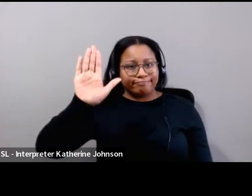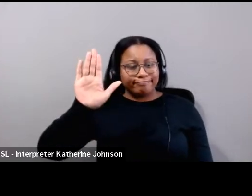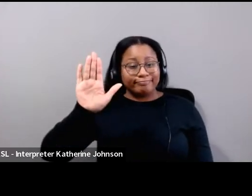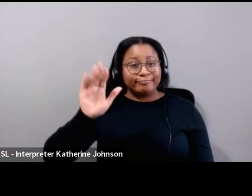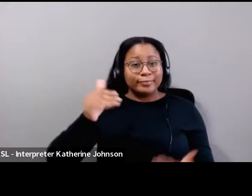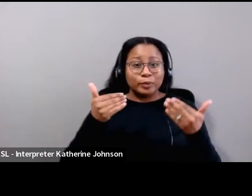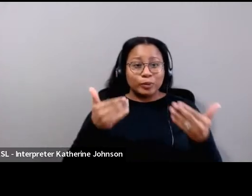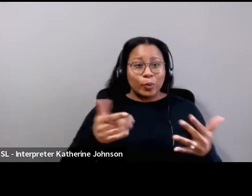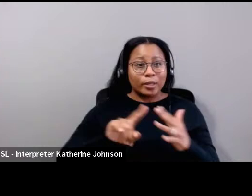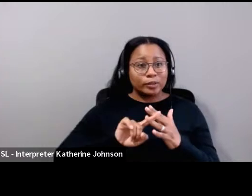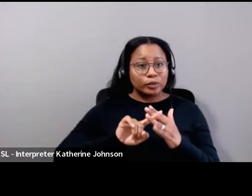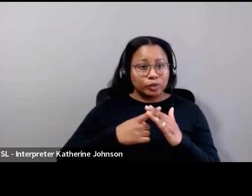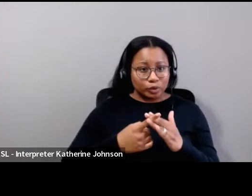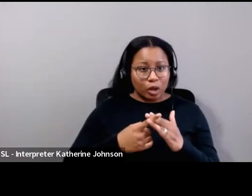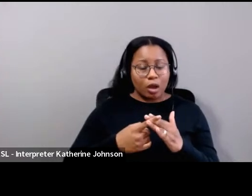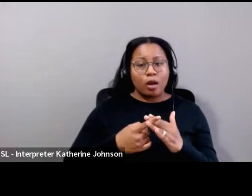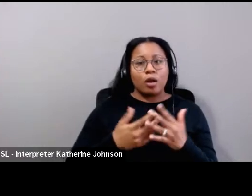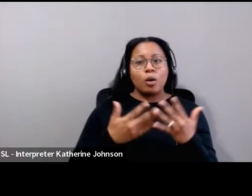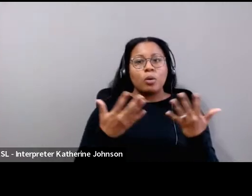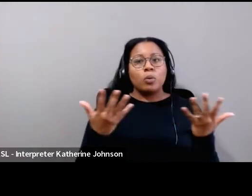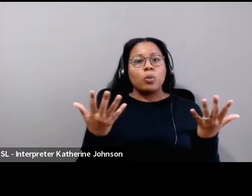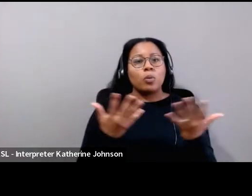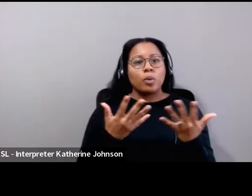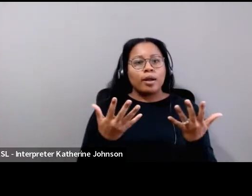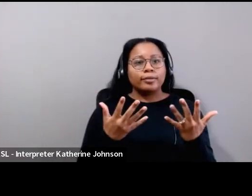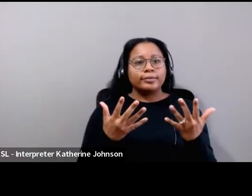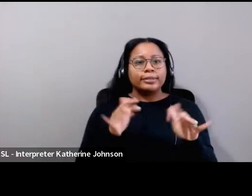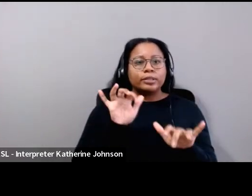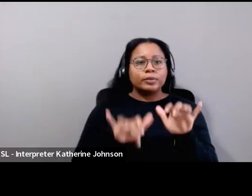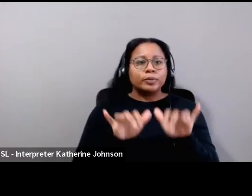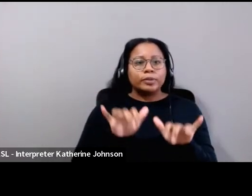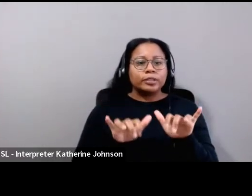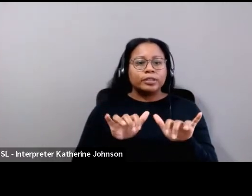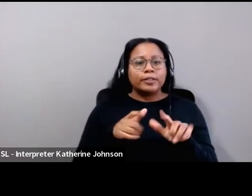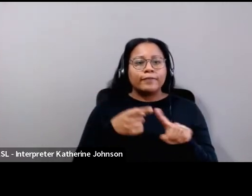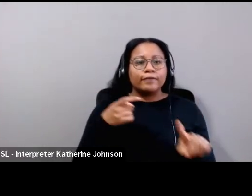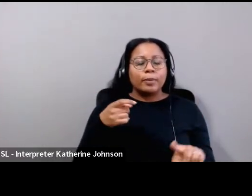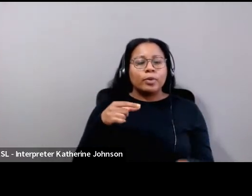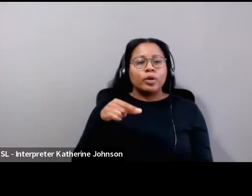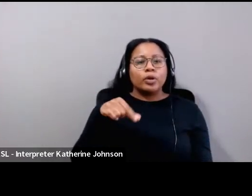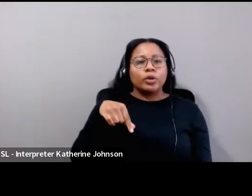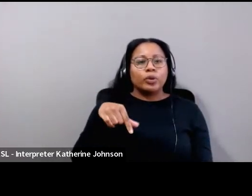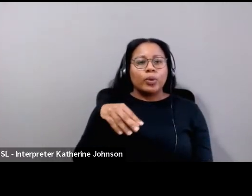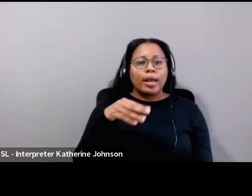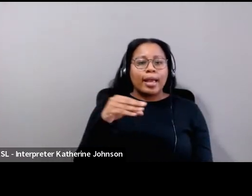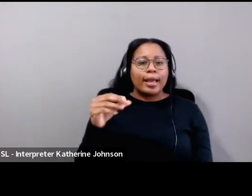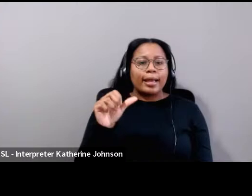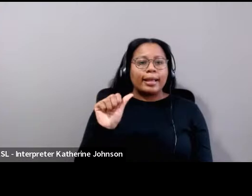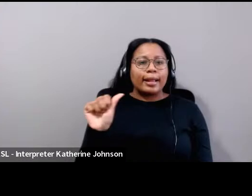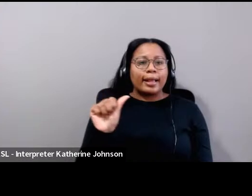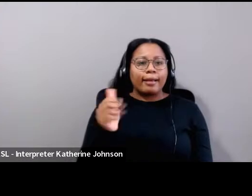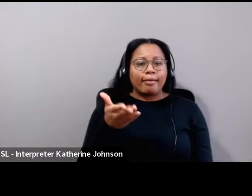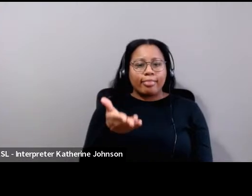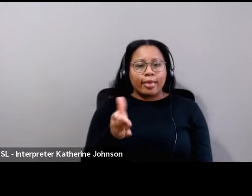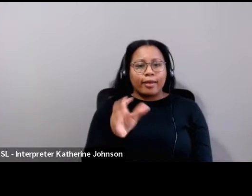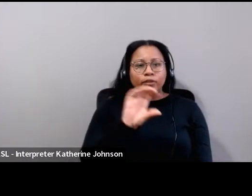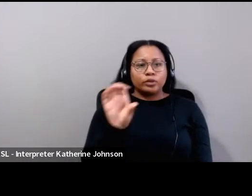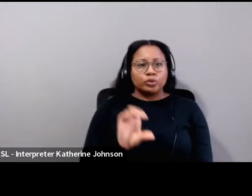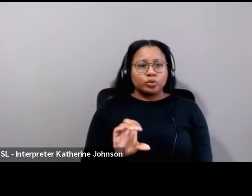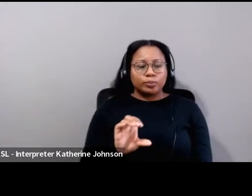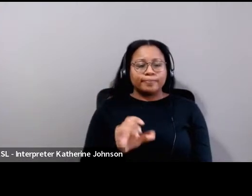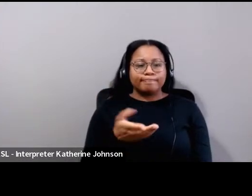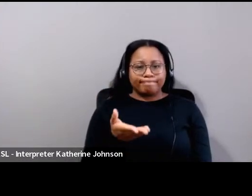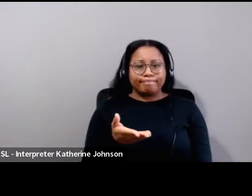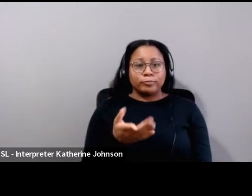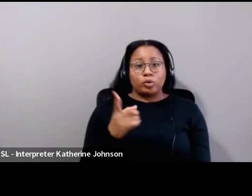actually with some written questions that have already been entered into the Q&A feature. And my first question